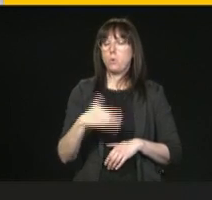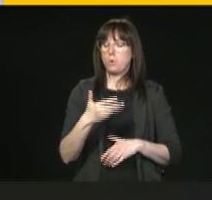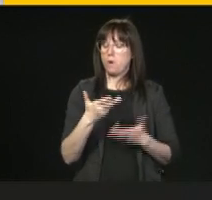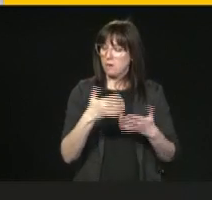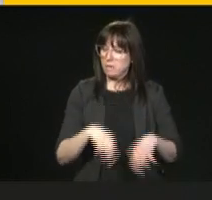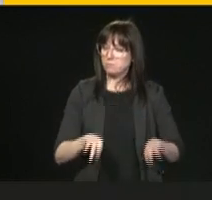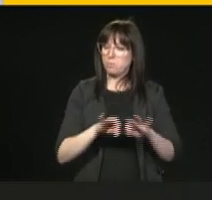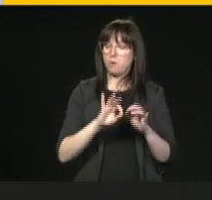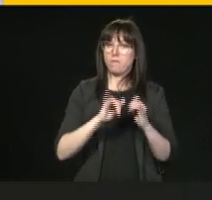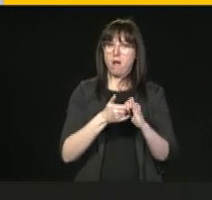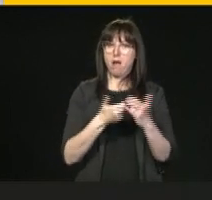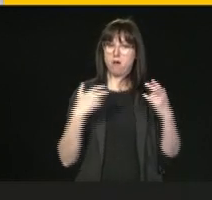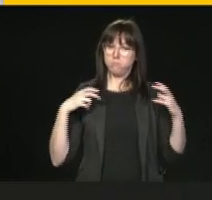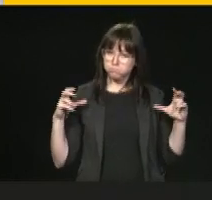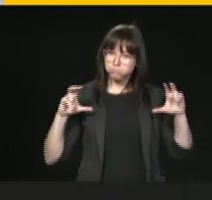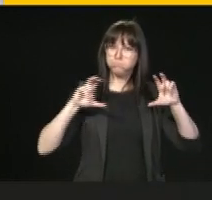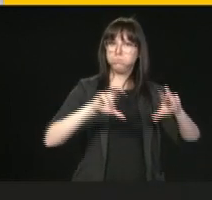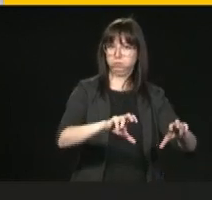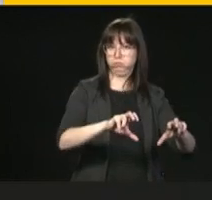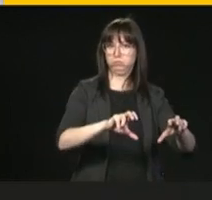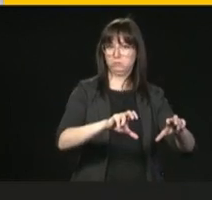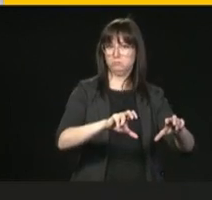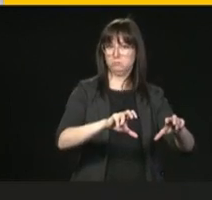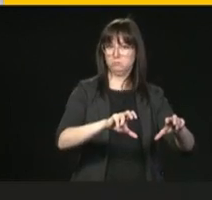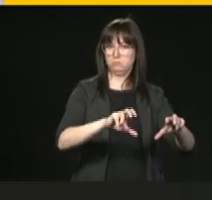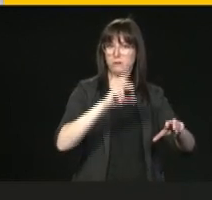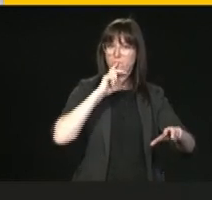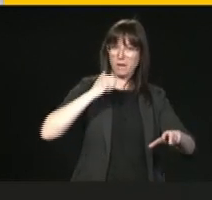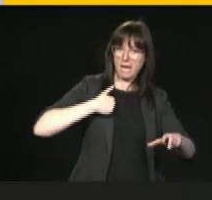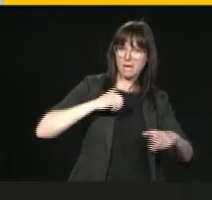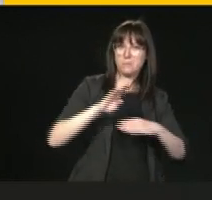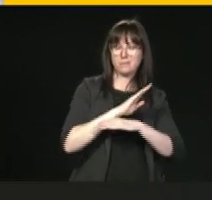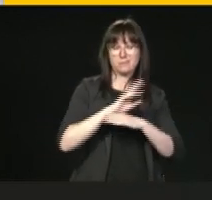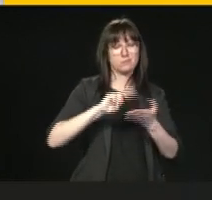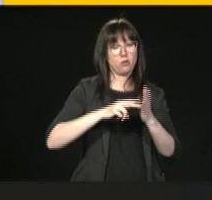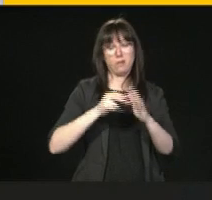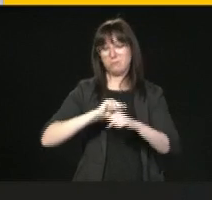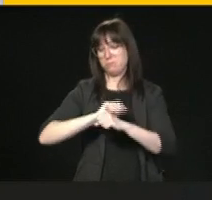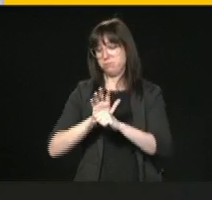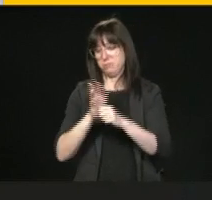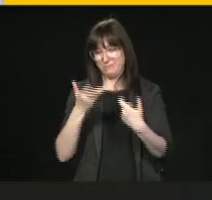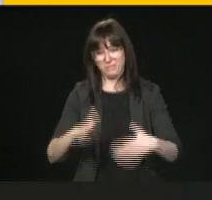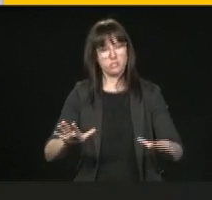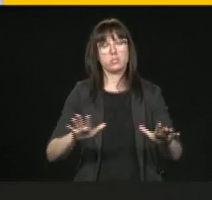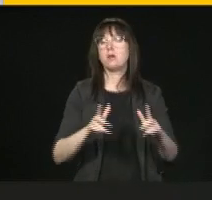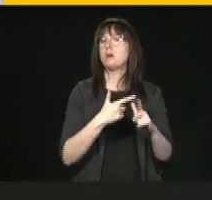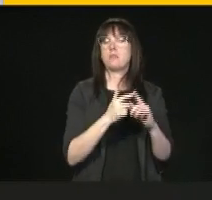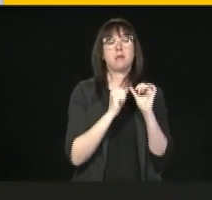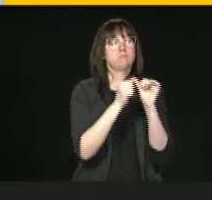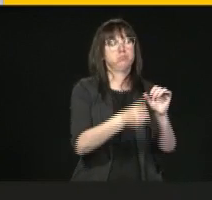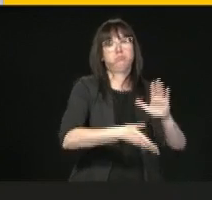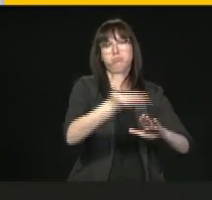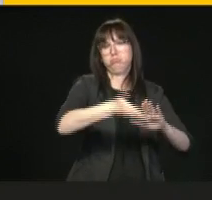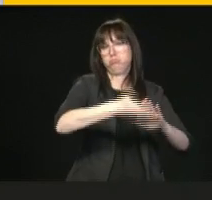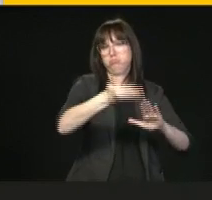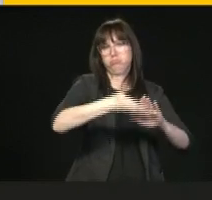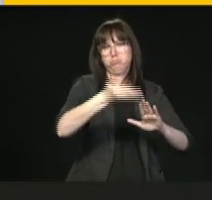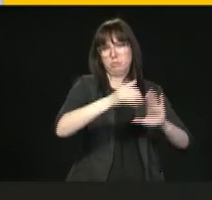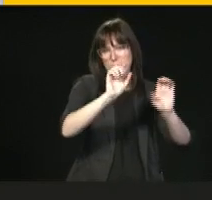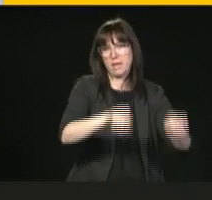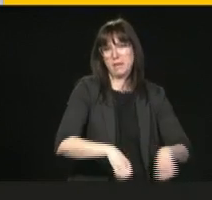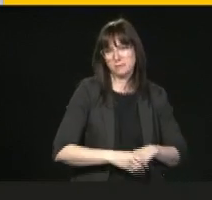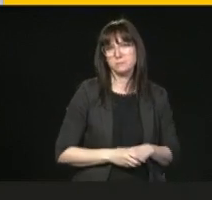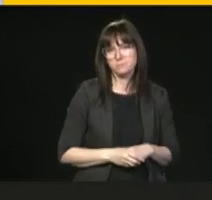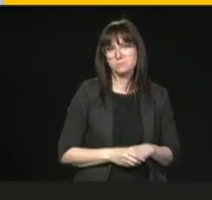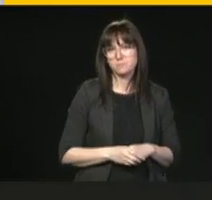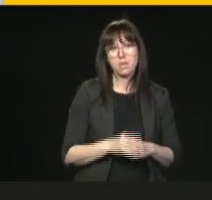investing in Canadians and in businesses so that we can bounce back from the difficult times we're going through right now,